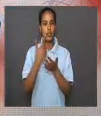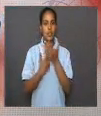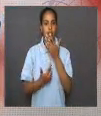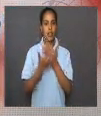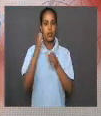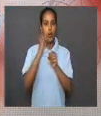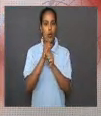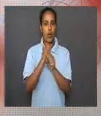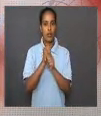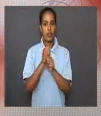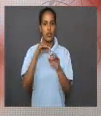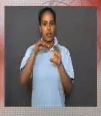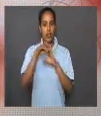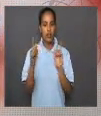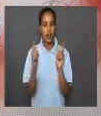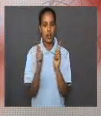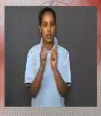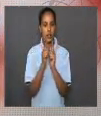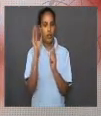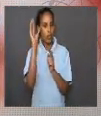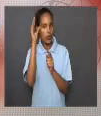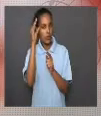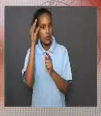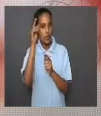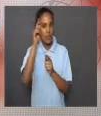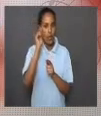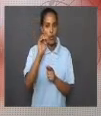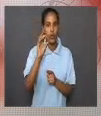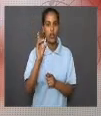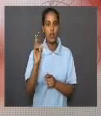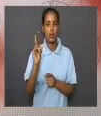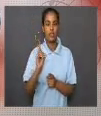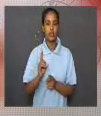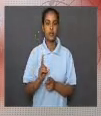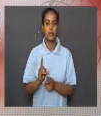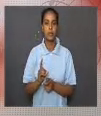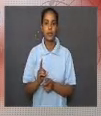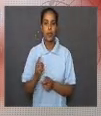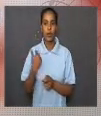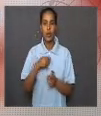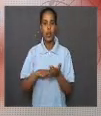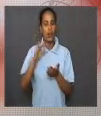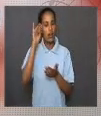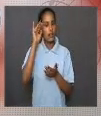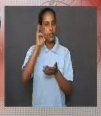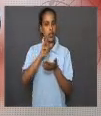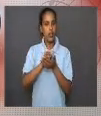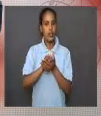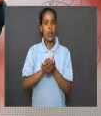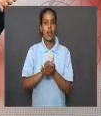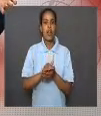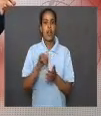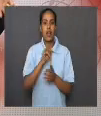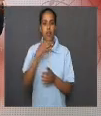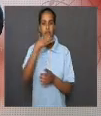In today's lesson, we discussed work in relation to the concepts of thermodynamics.